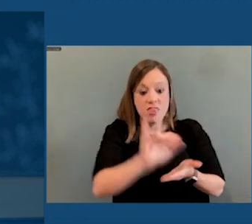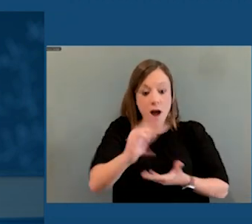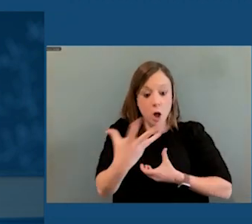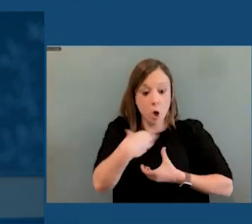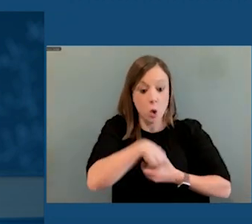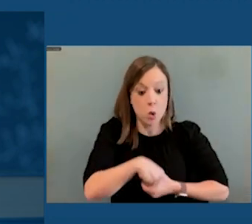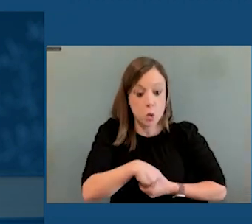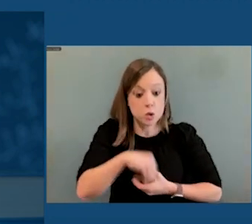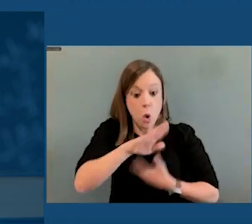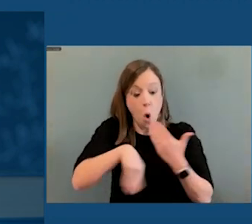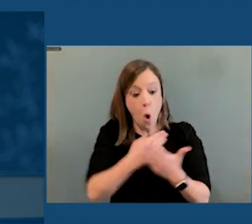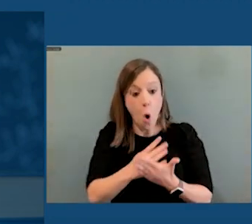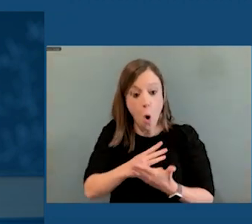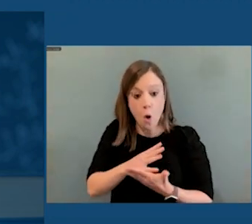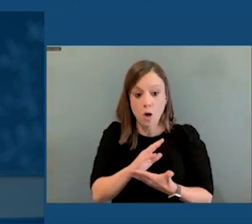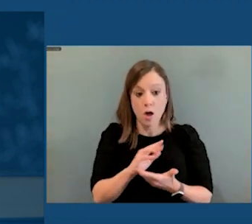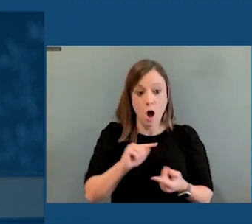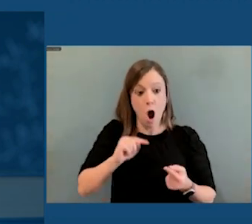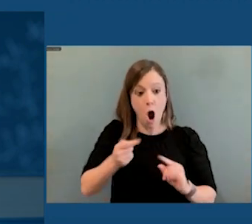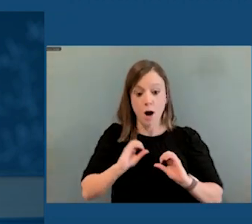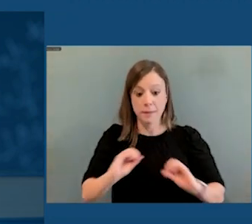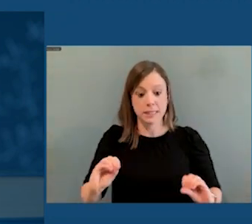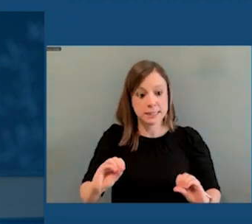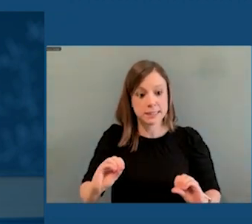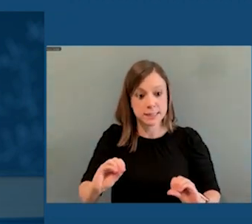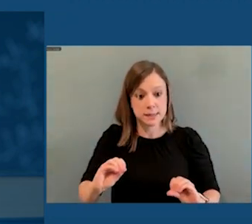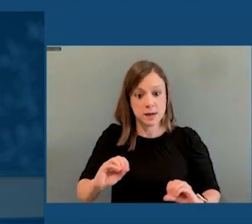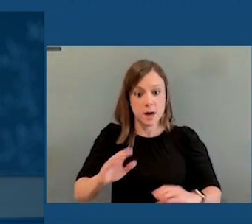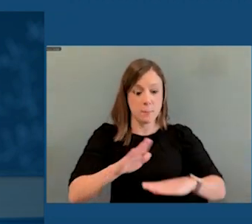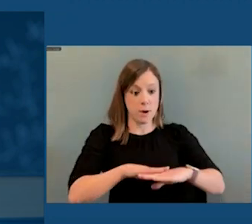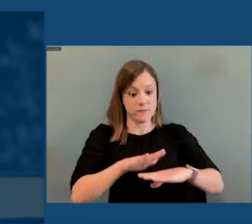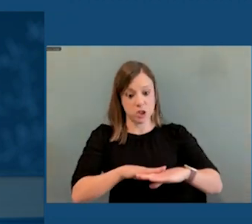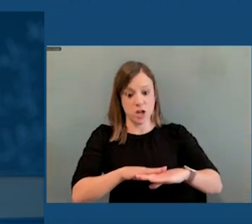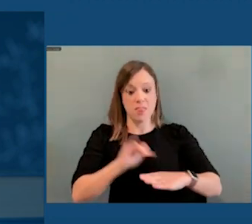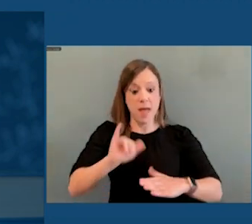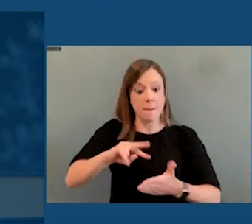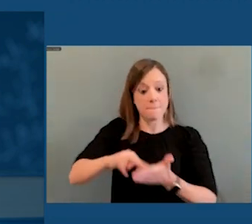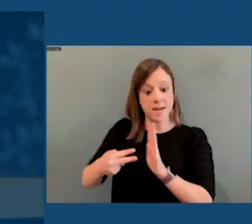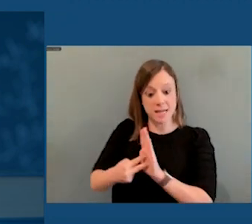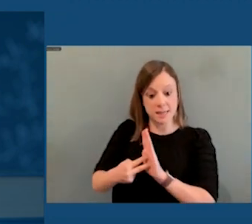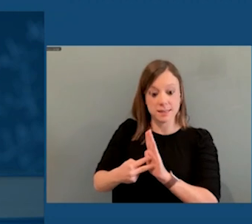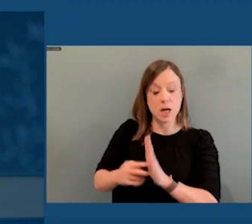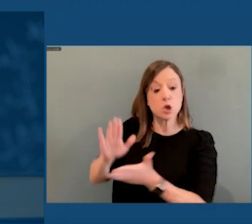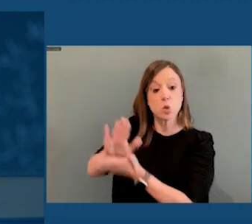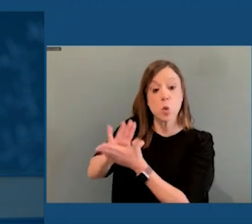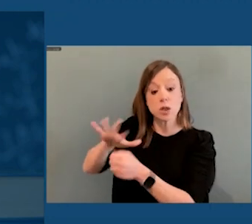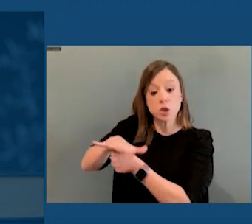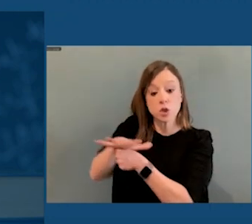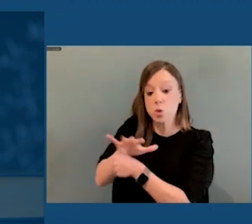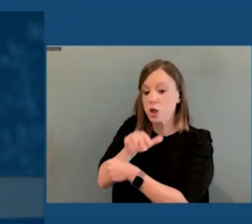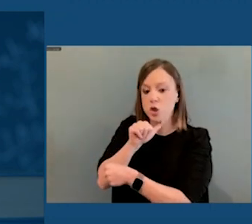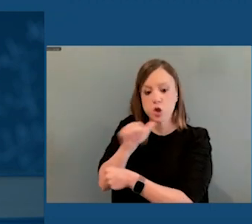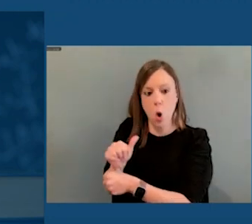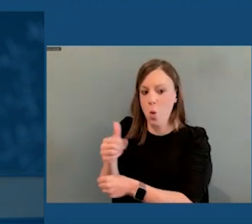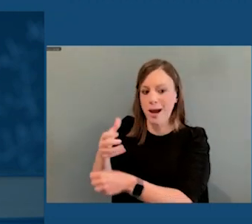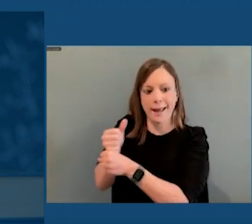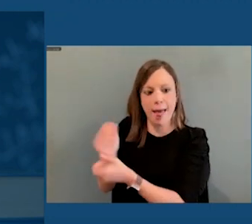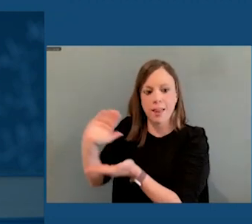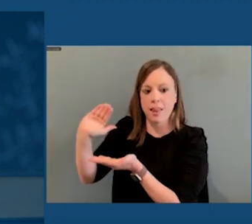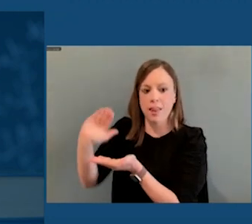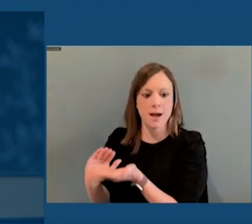up until now that school districts never receive less funding than the year before, regardless of population